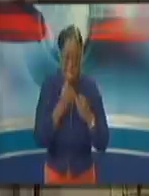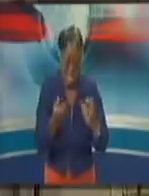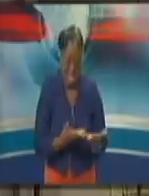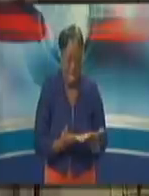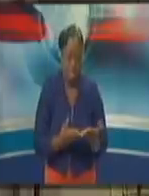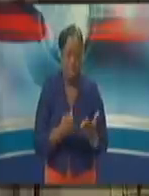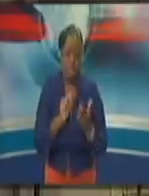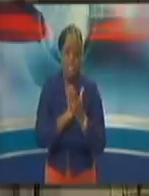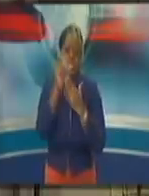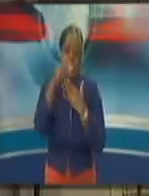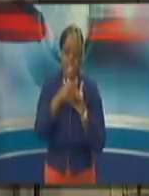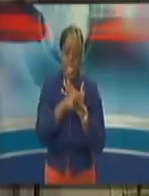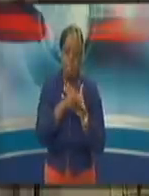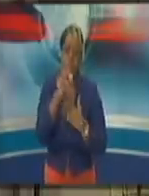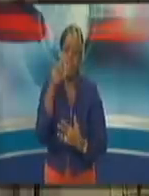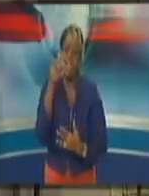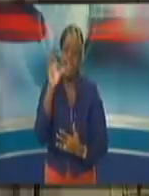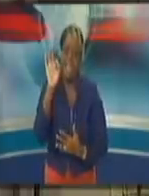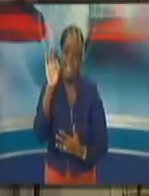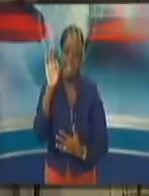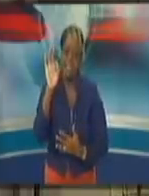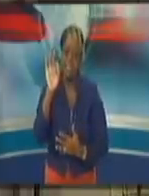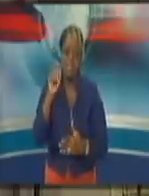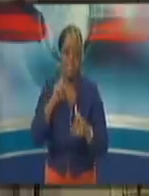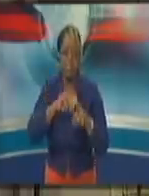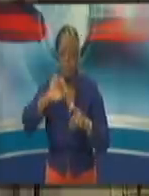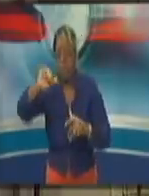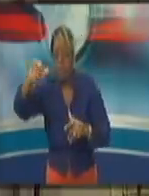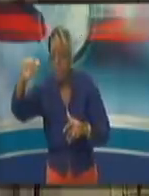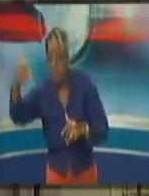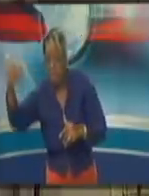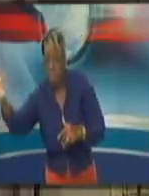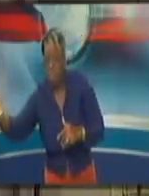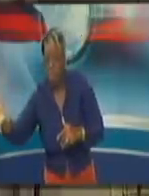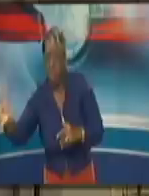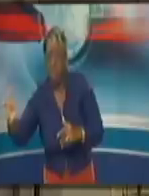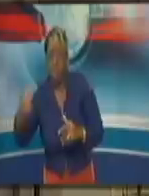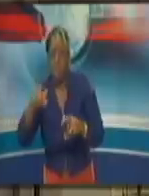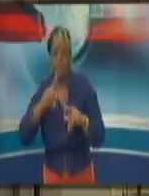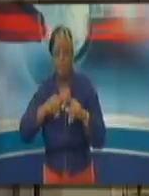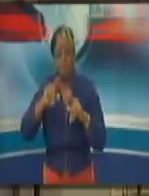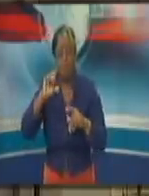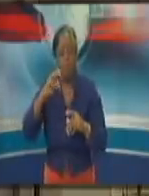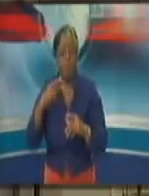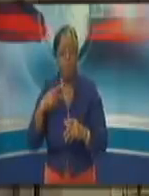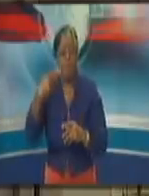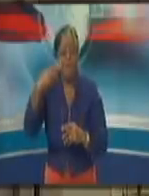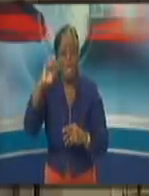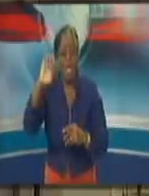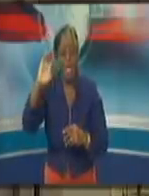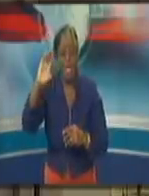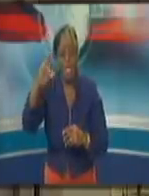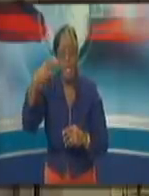And there is a little hiccup with simvastatin, which is used to treat high cholesterol. So we are